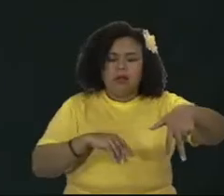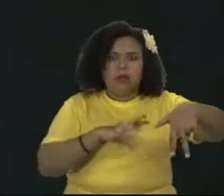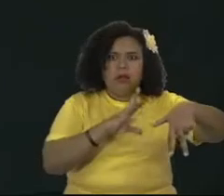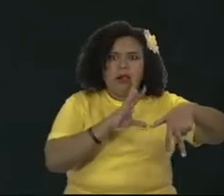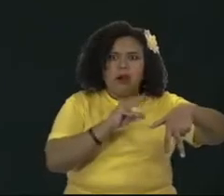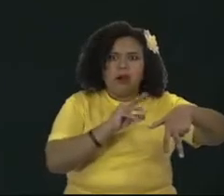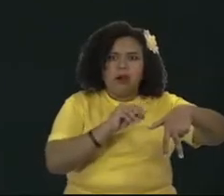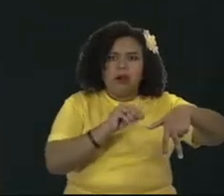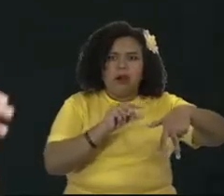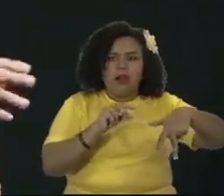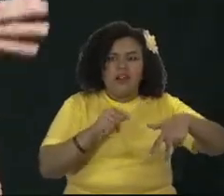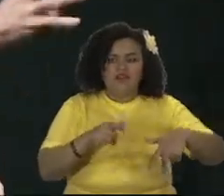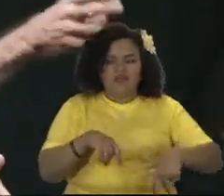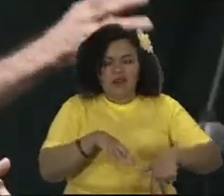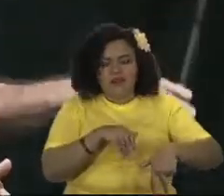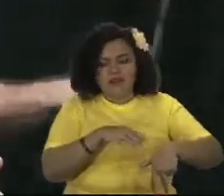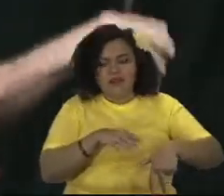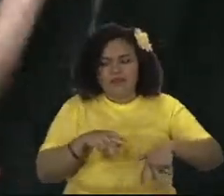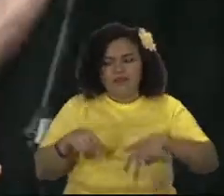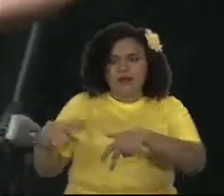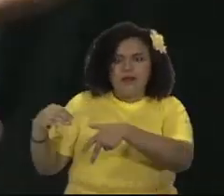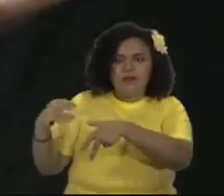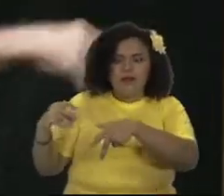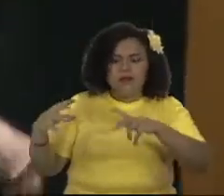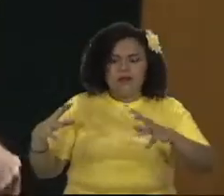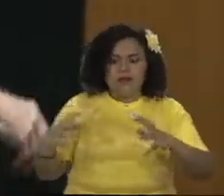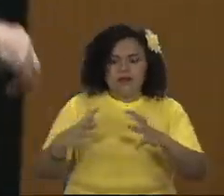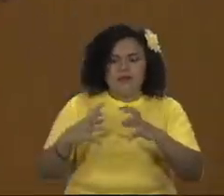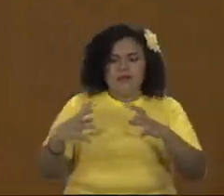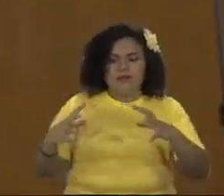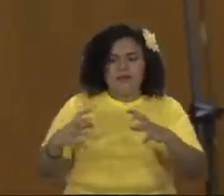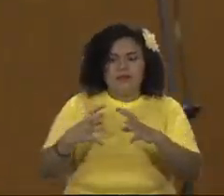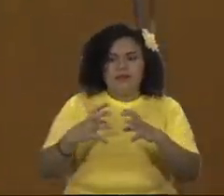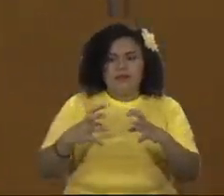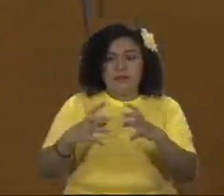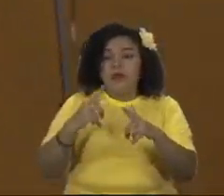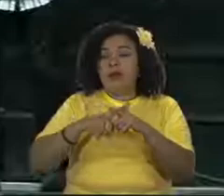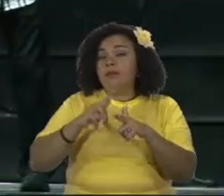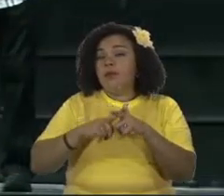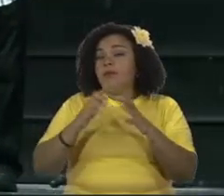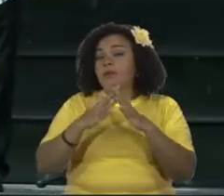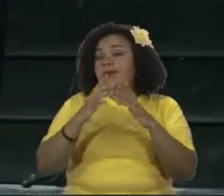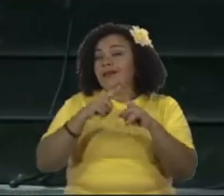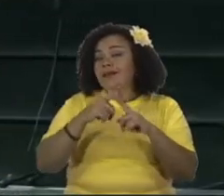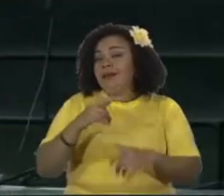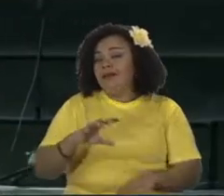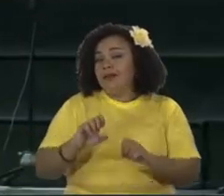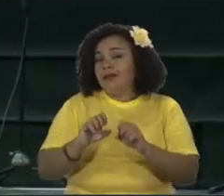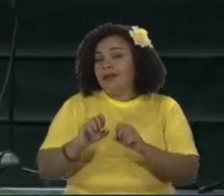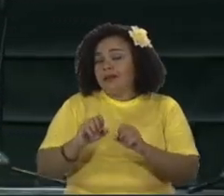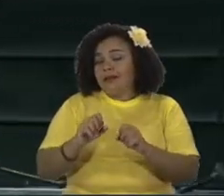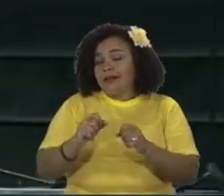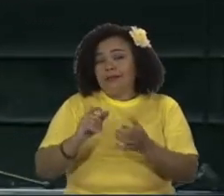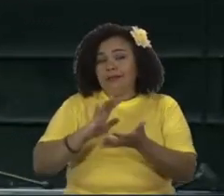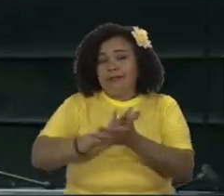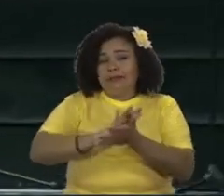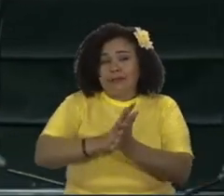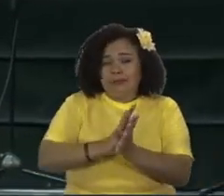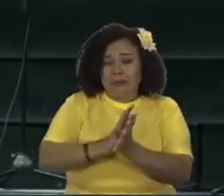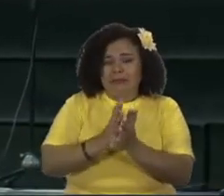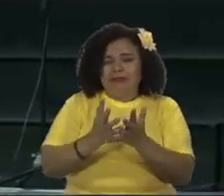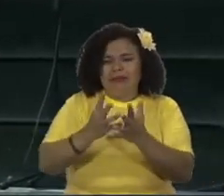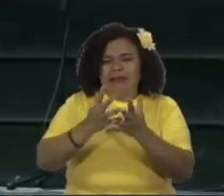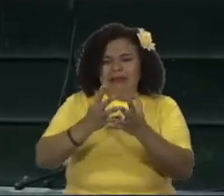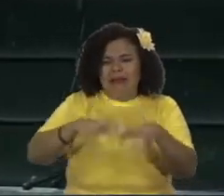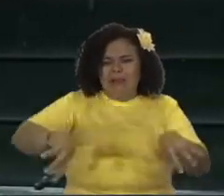And then he understands that when they fight, he conquers. And how many histories